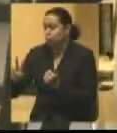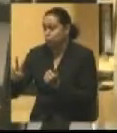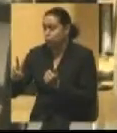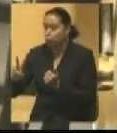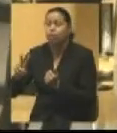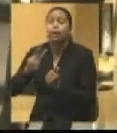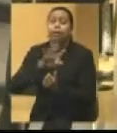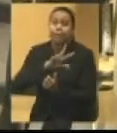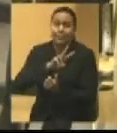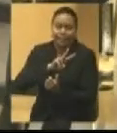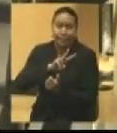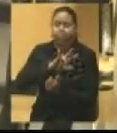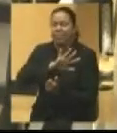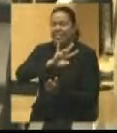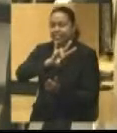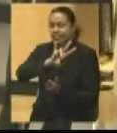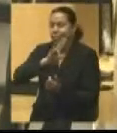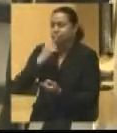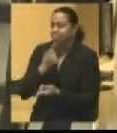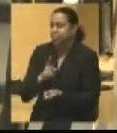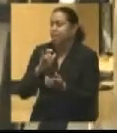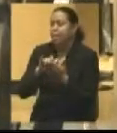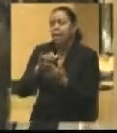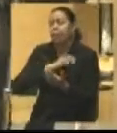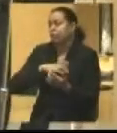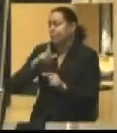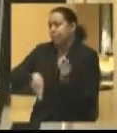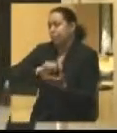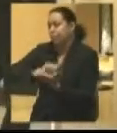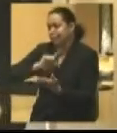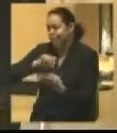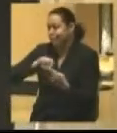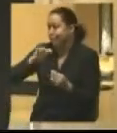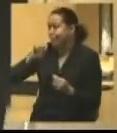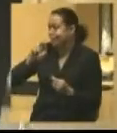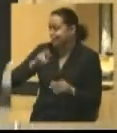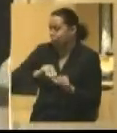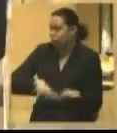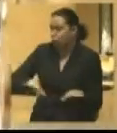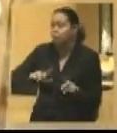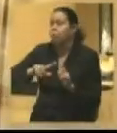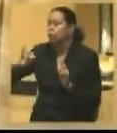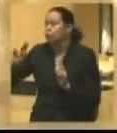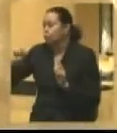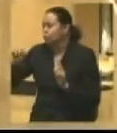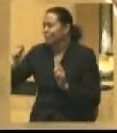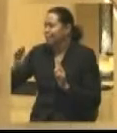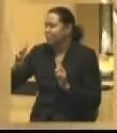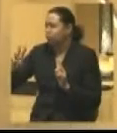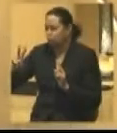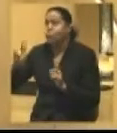Tawney declares in Dred Scott that Congress cannot prohibit slavery in the territories. Yes. In June of '62, the Isaac Arnold bill prohibits slavery in